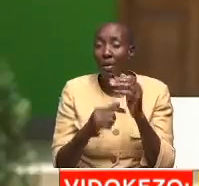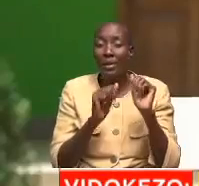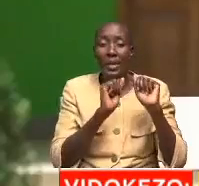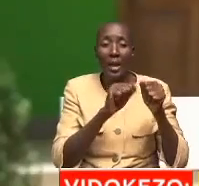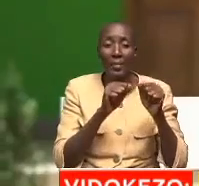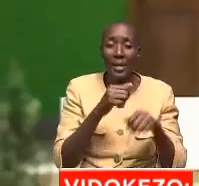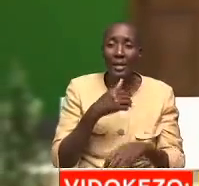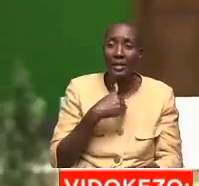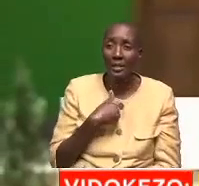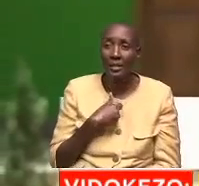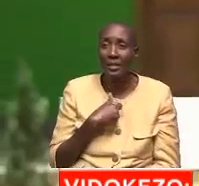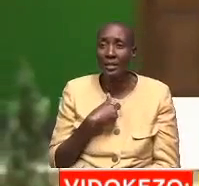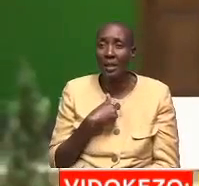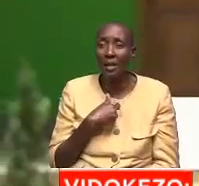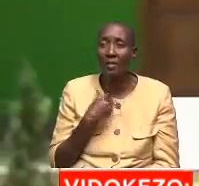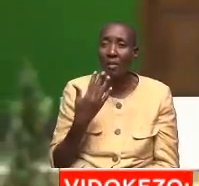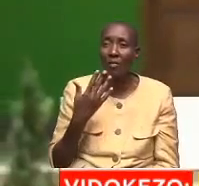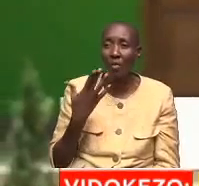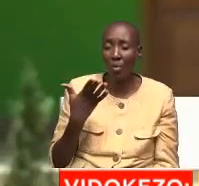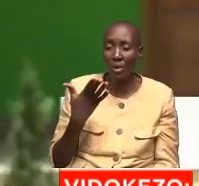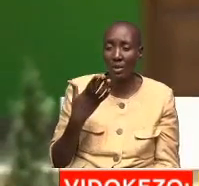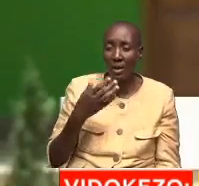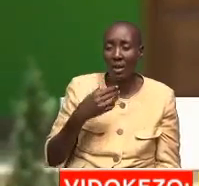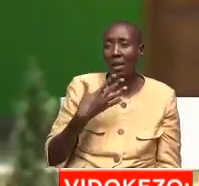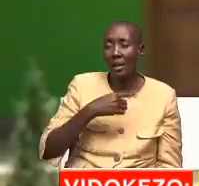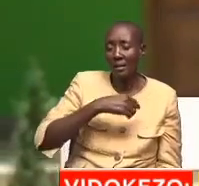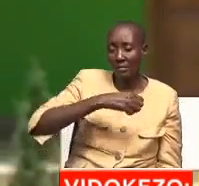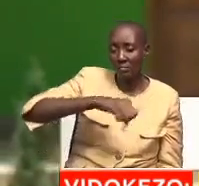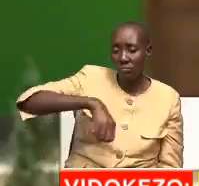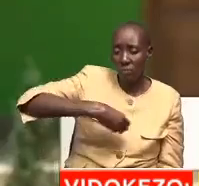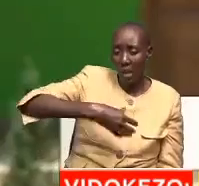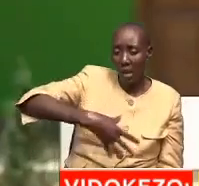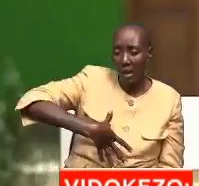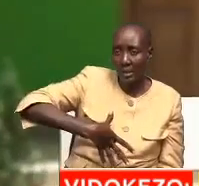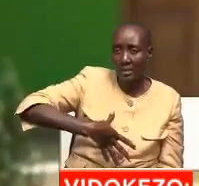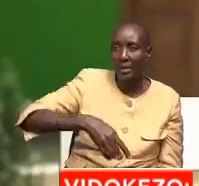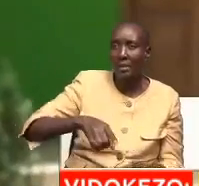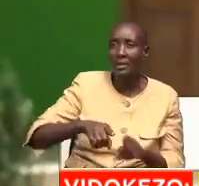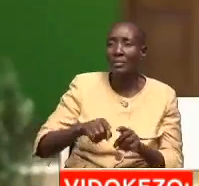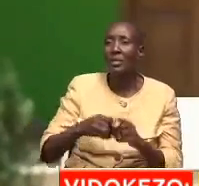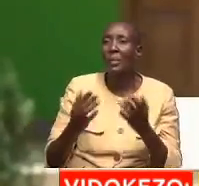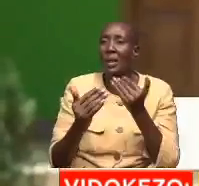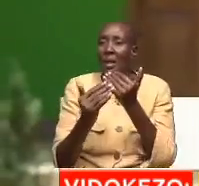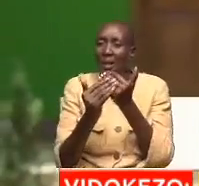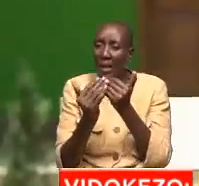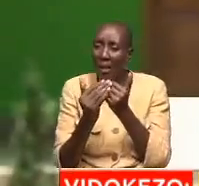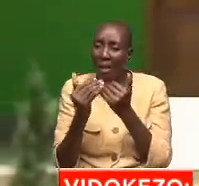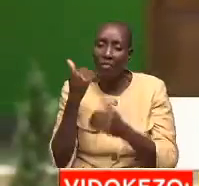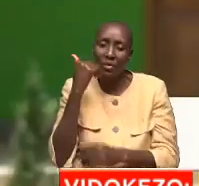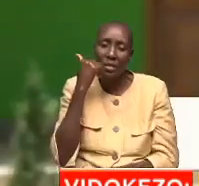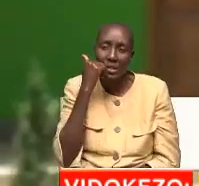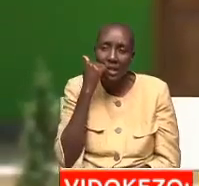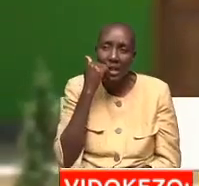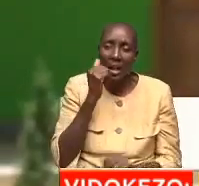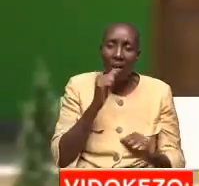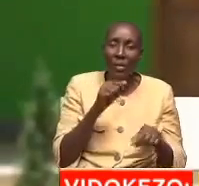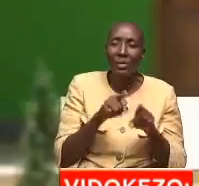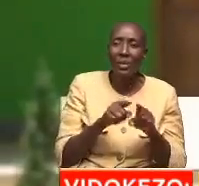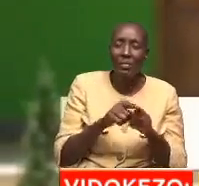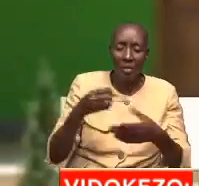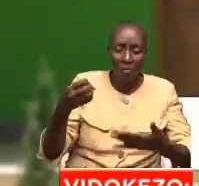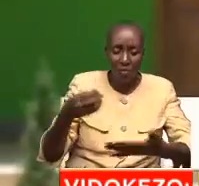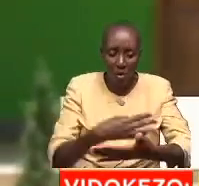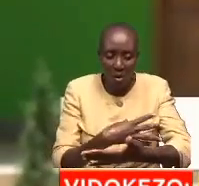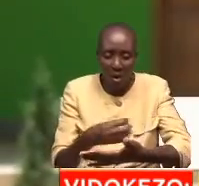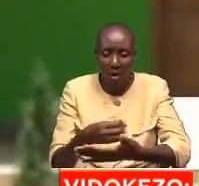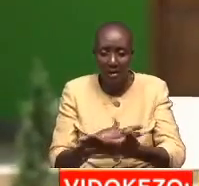for ultrasound, it has the capability for endocrine care, it has the capability for oncology care,